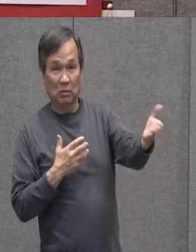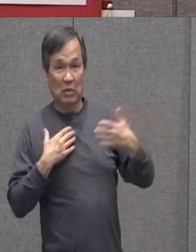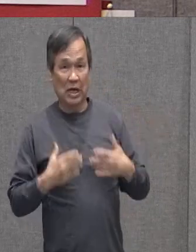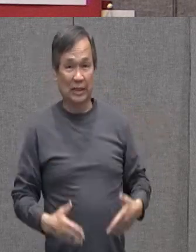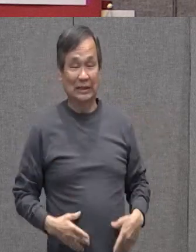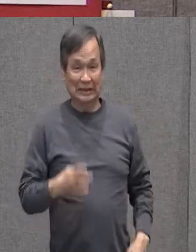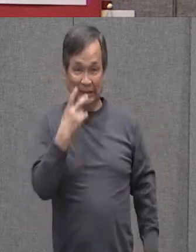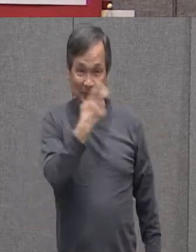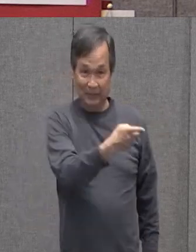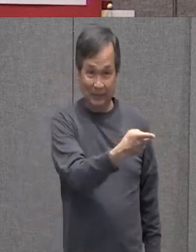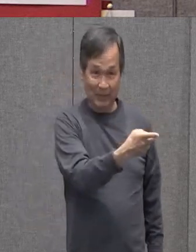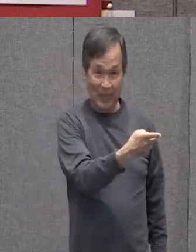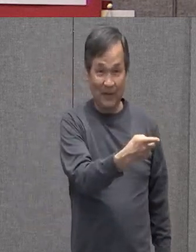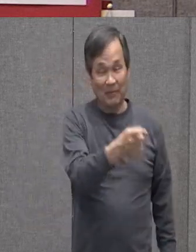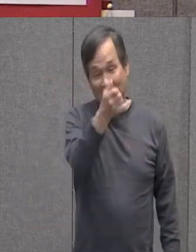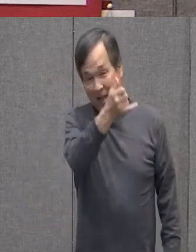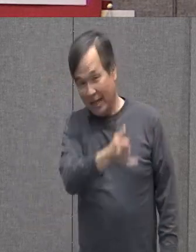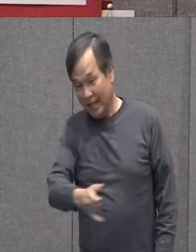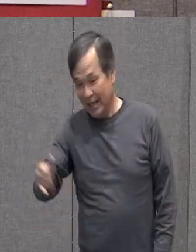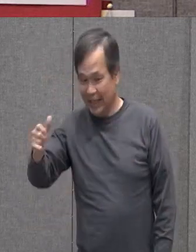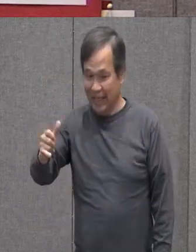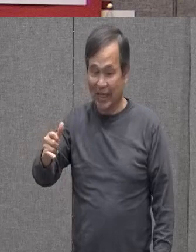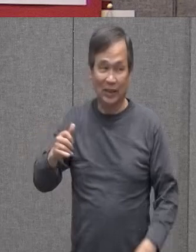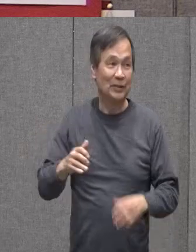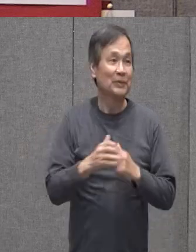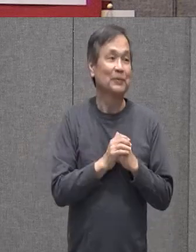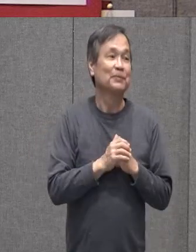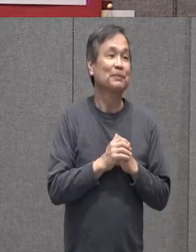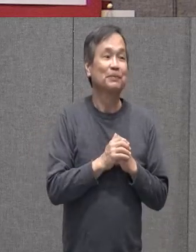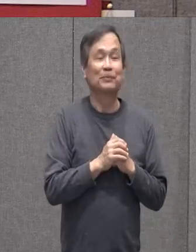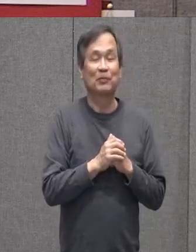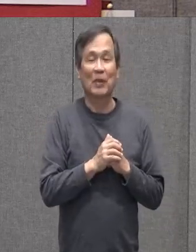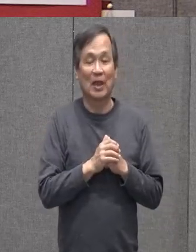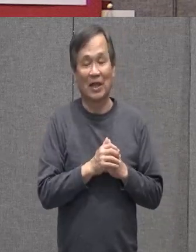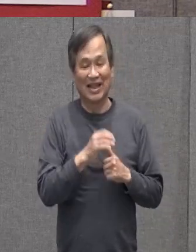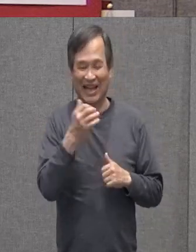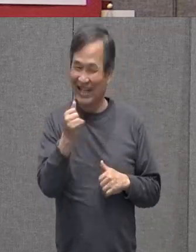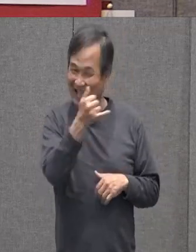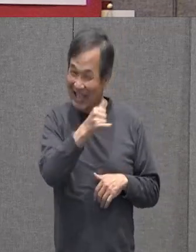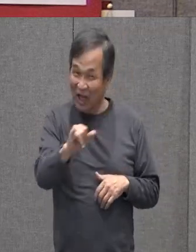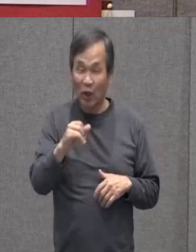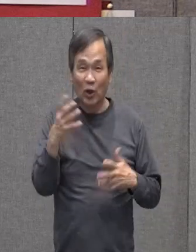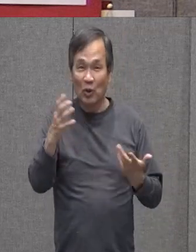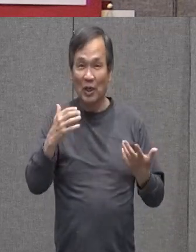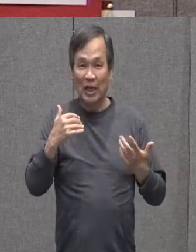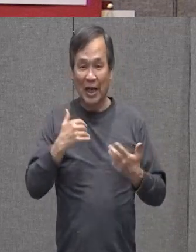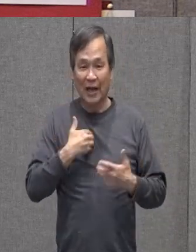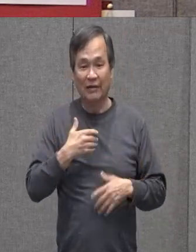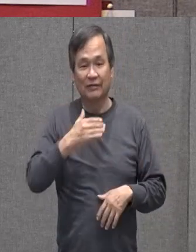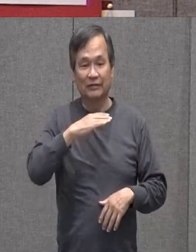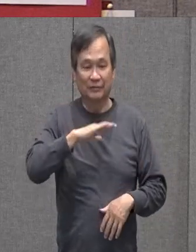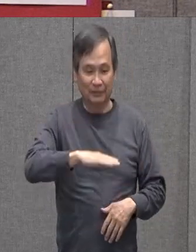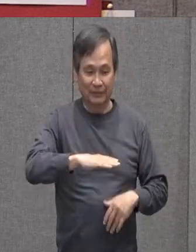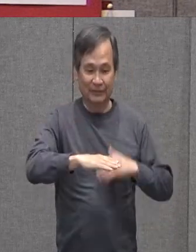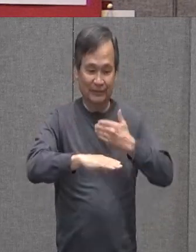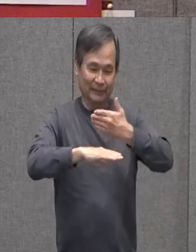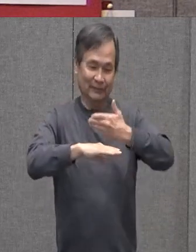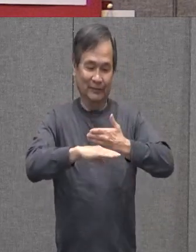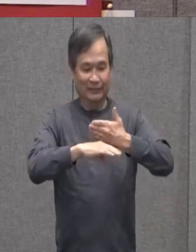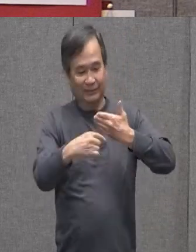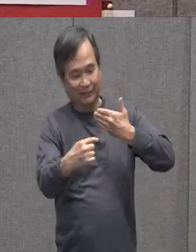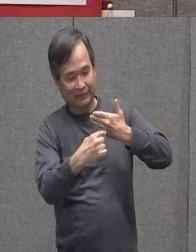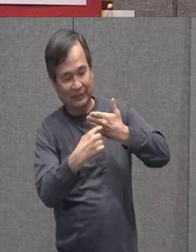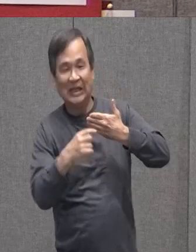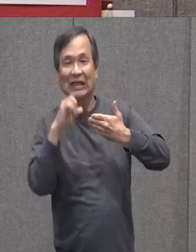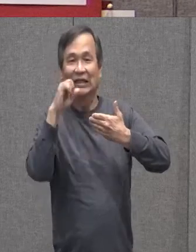of this yellow main part here that holds the sensors. So I have one sensor